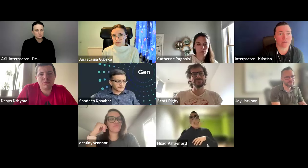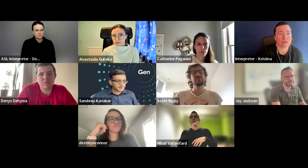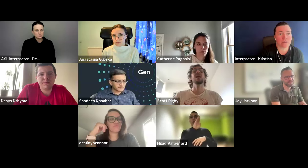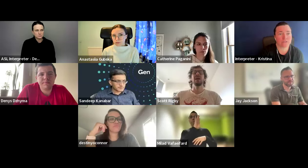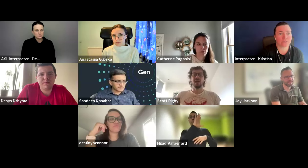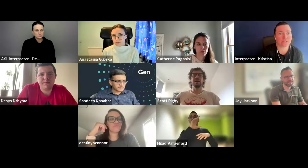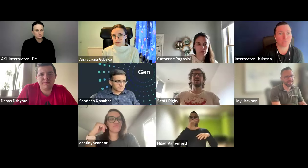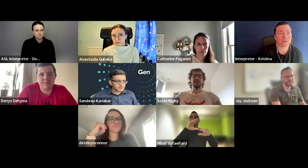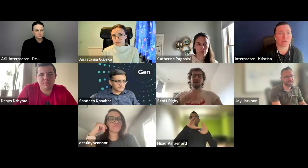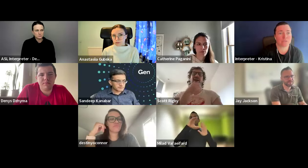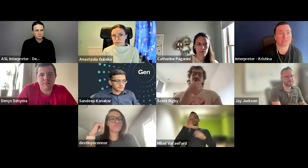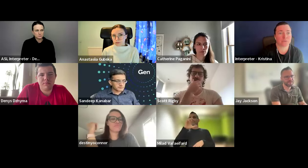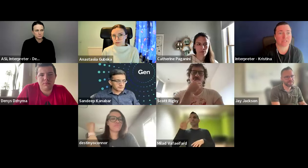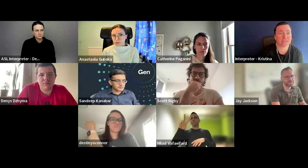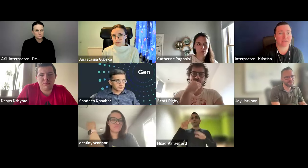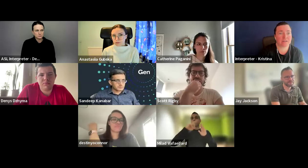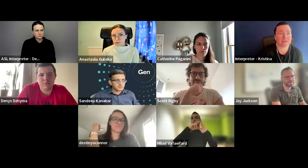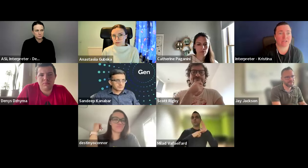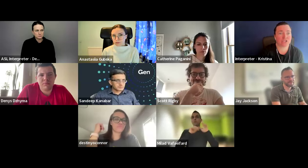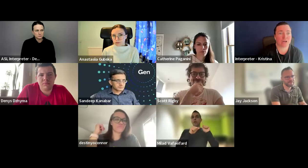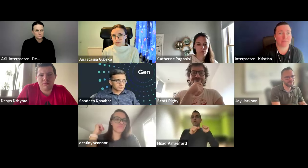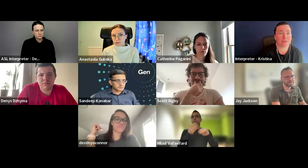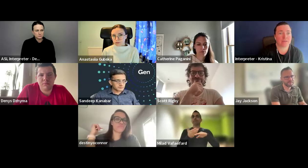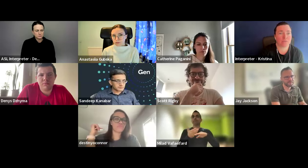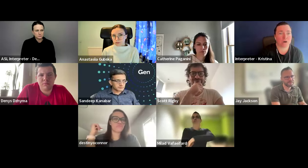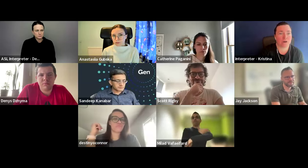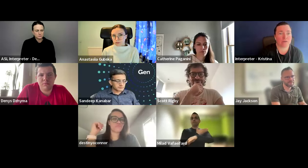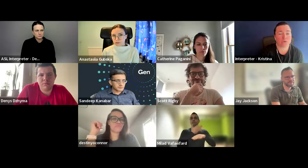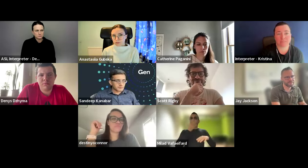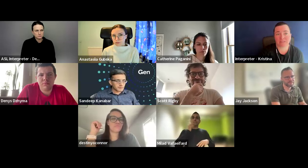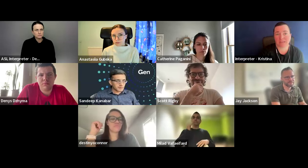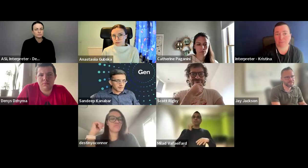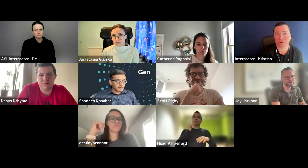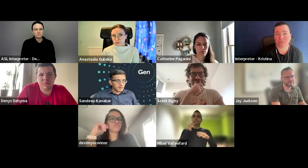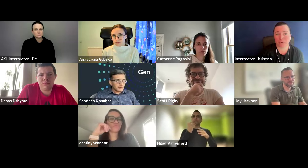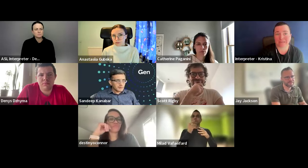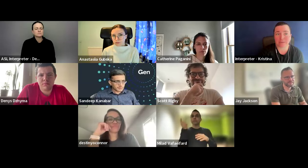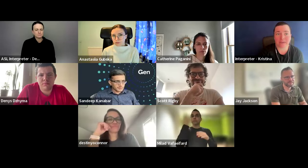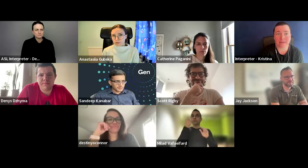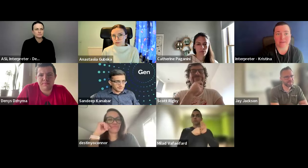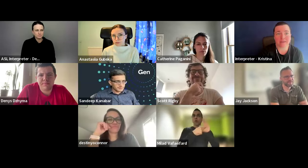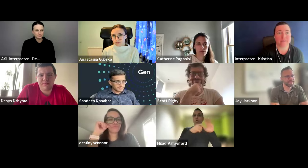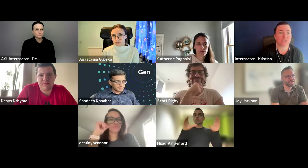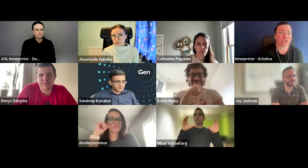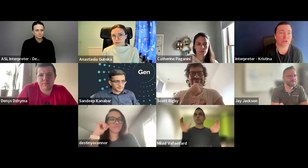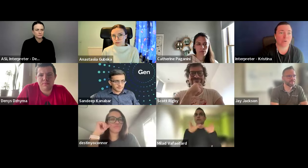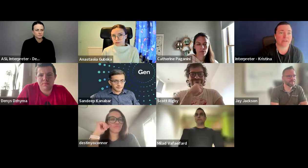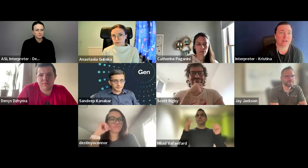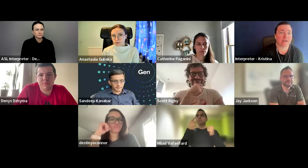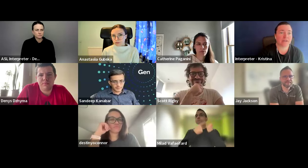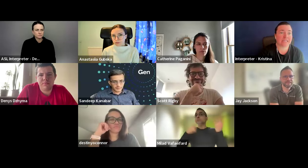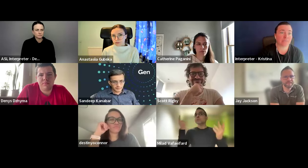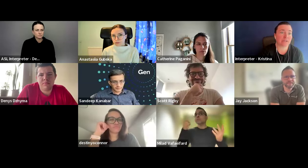award to someone who does a really good job, maybe, or something they could put on their resume to